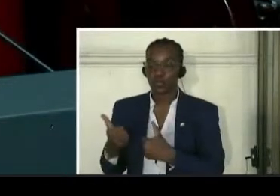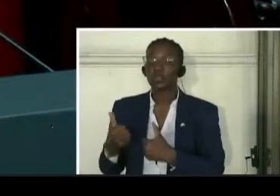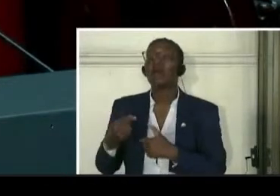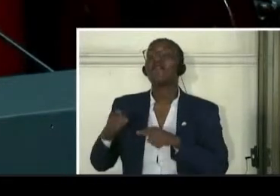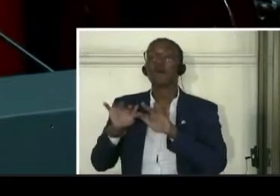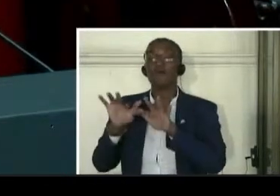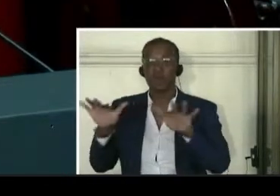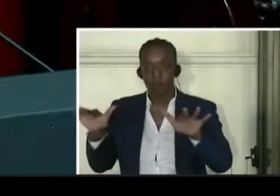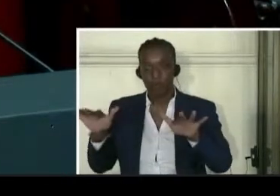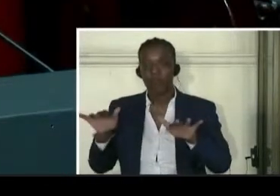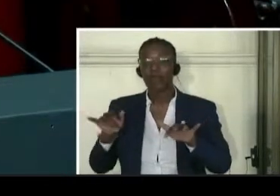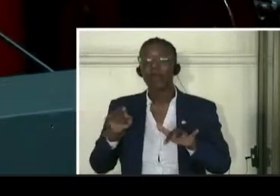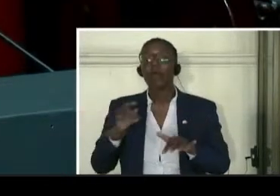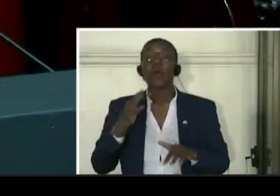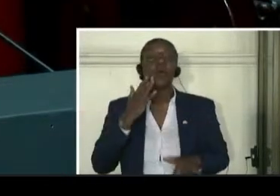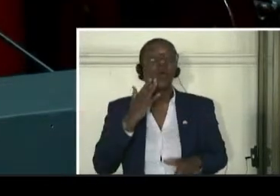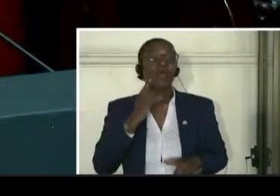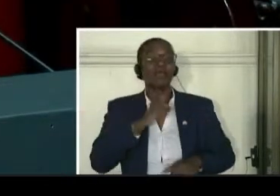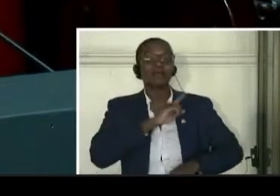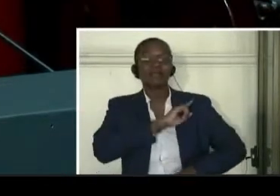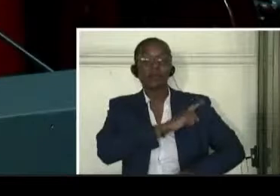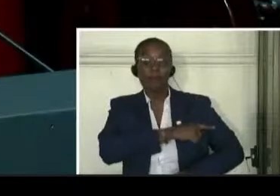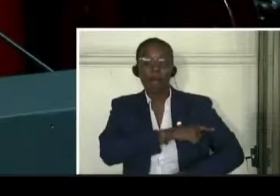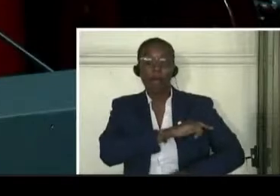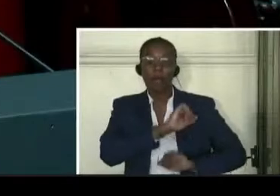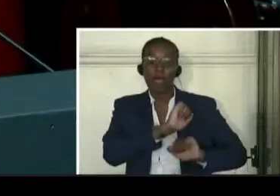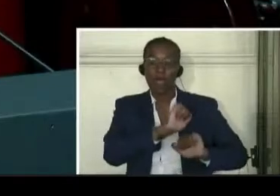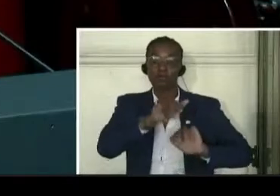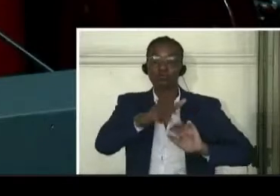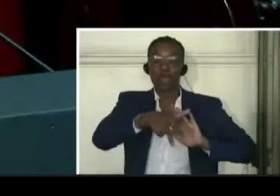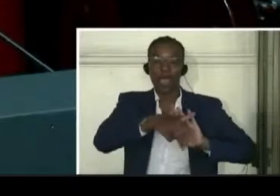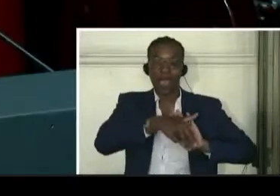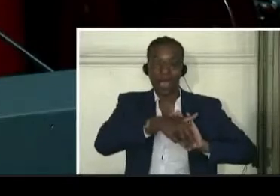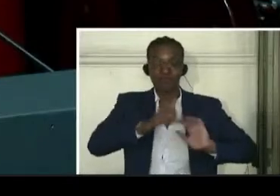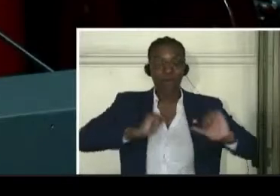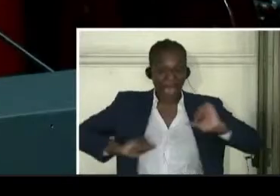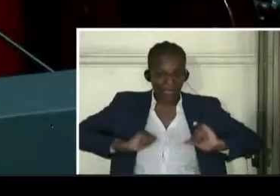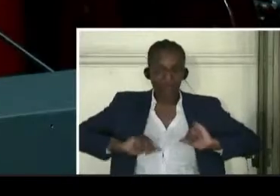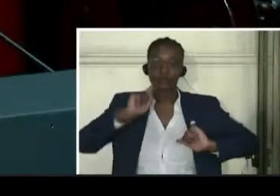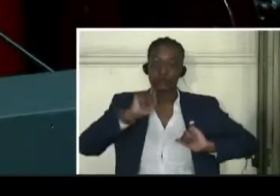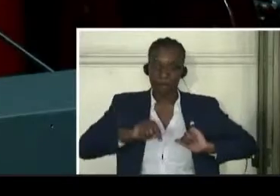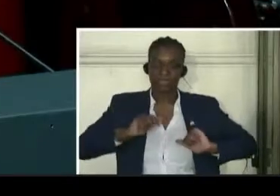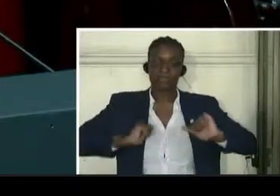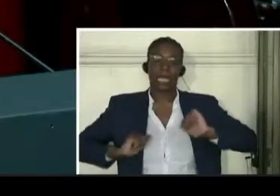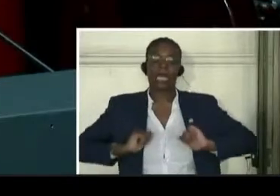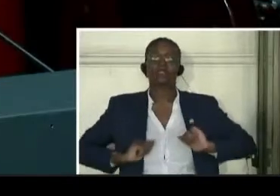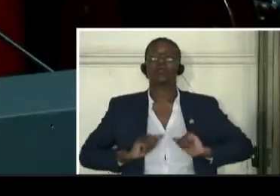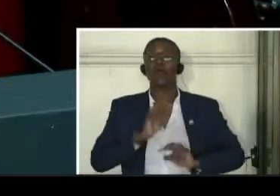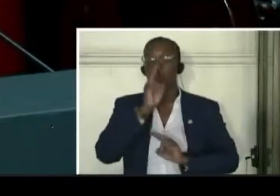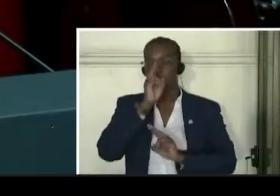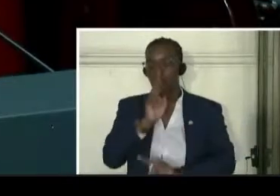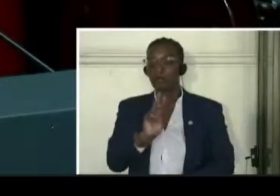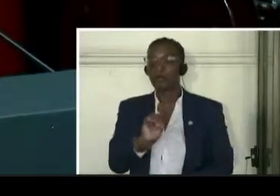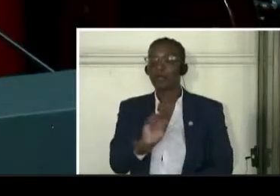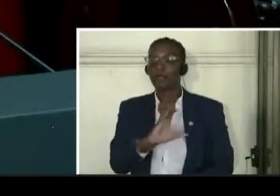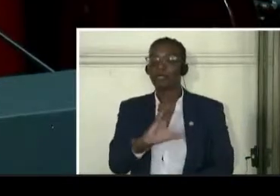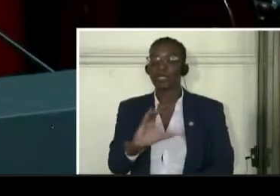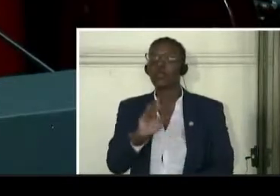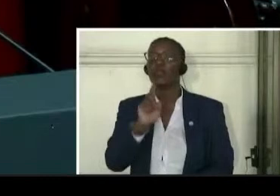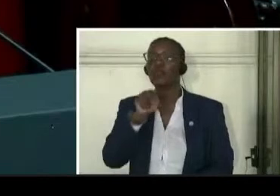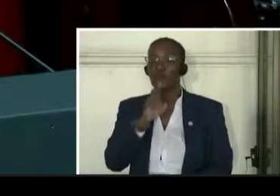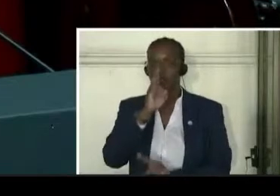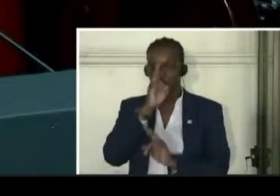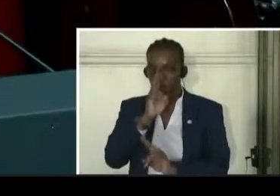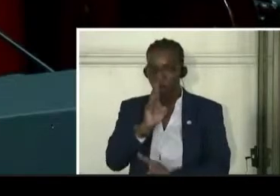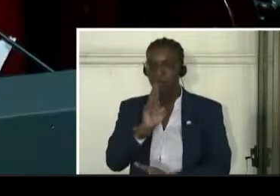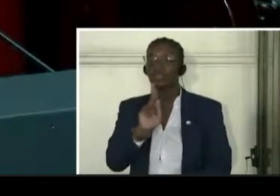due. When it is in your power to act, you must act." Honorable MEC, you must act swiftly to